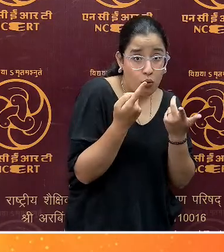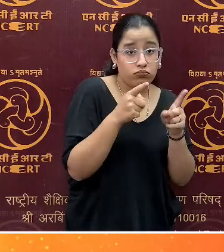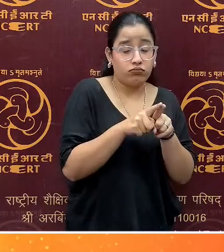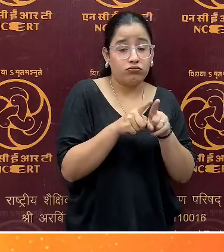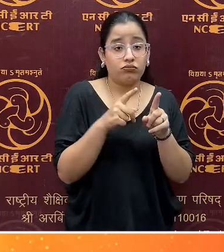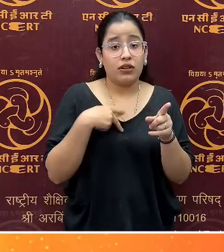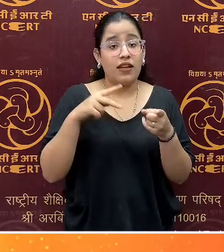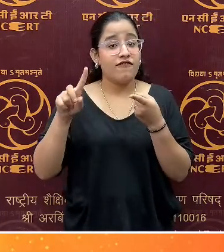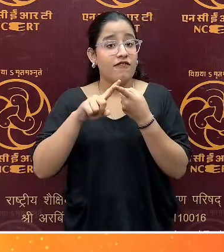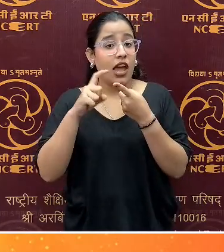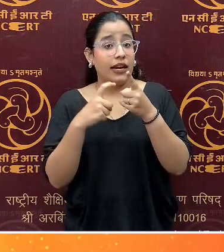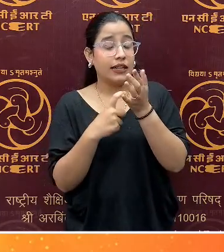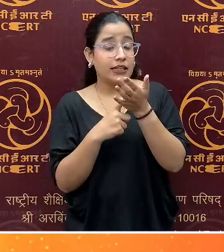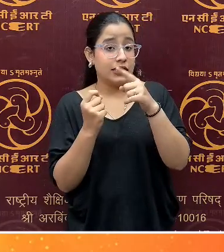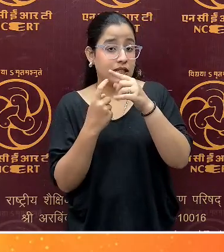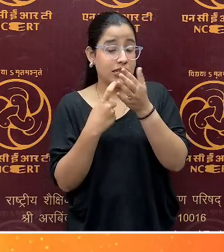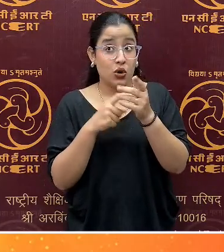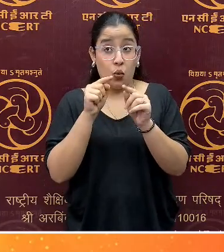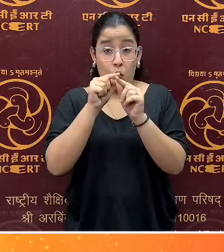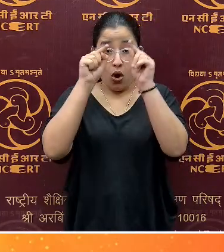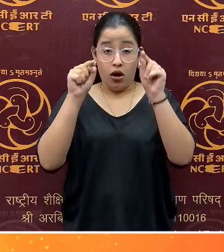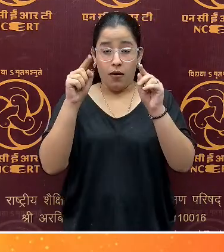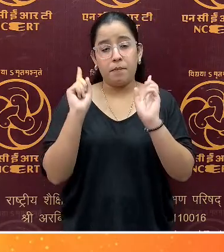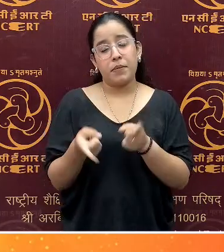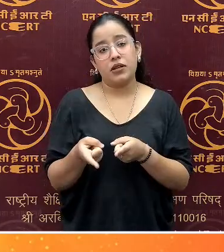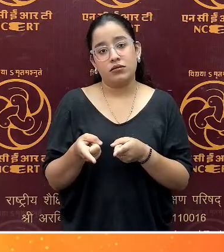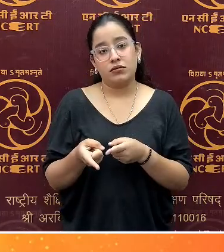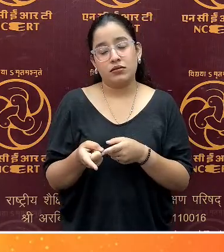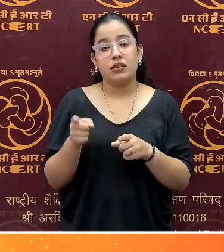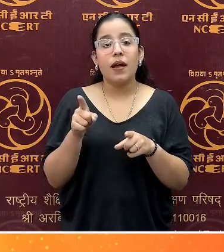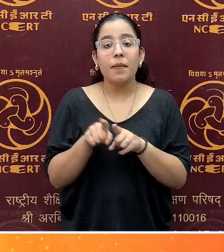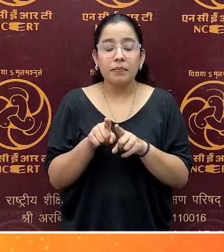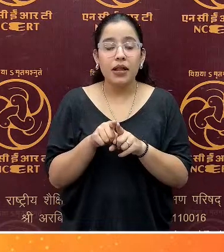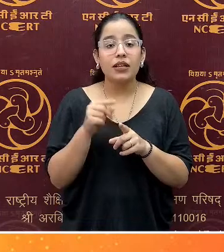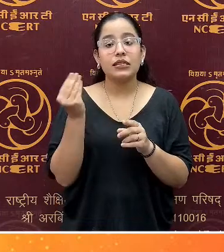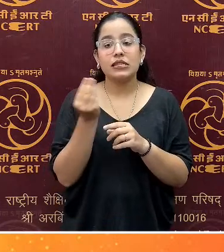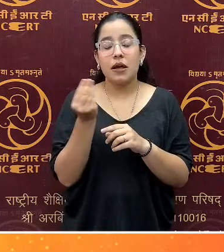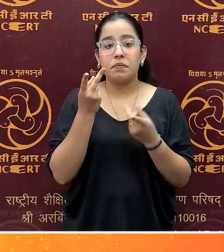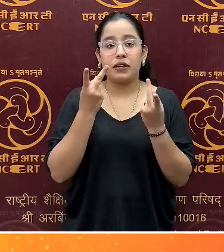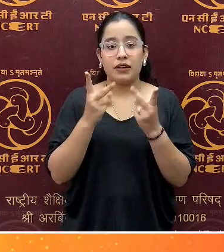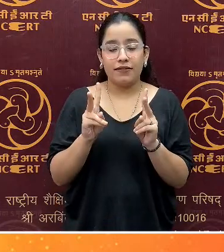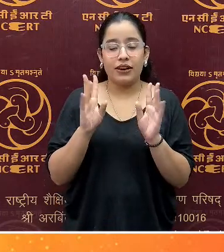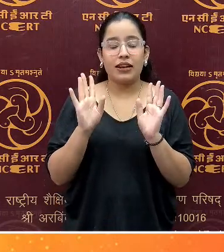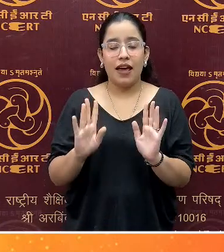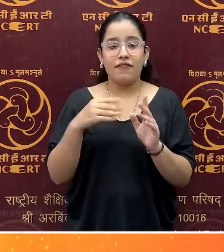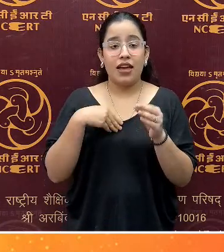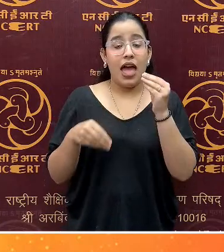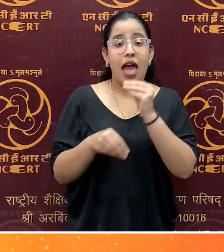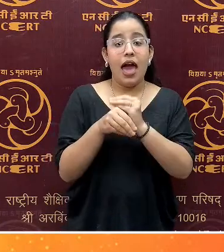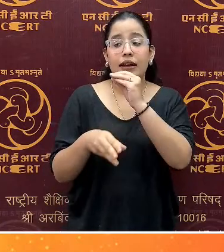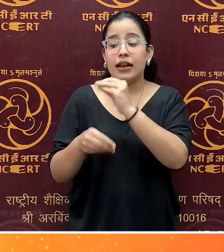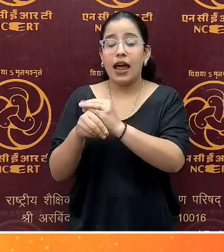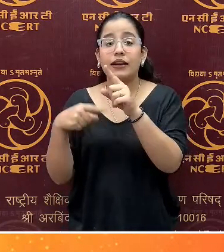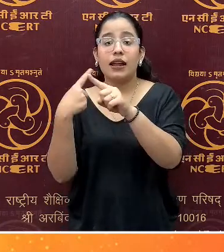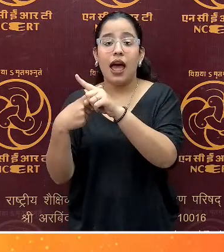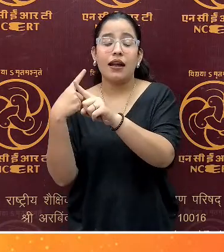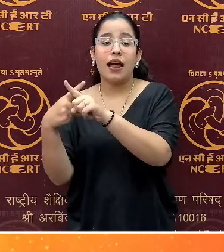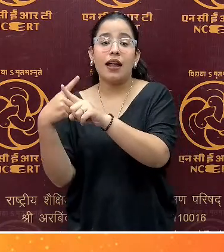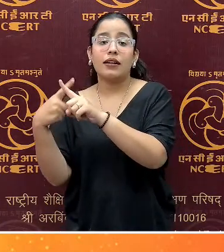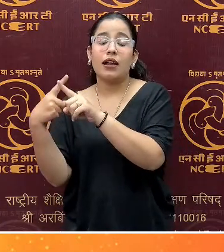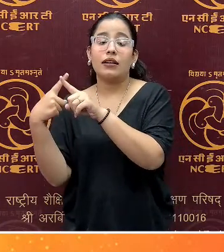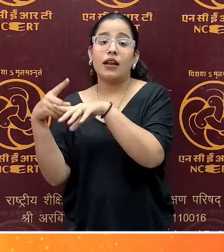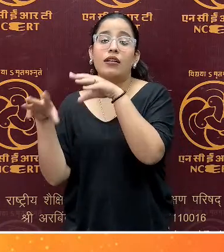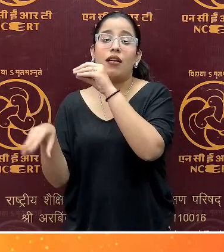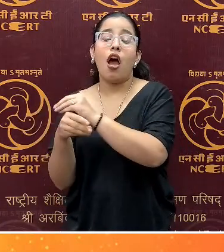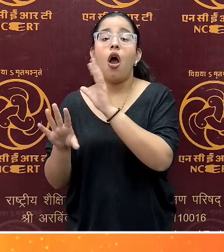is a must. Right. And this is a very different thing, that it's how it is to be added. We have seen how the addition